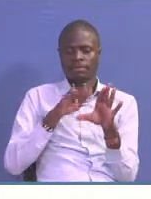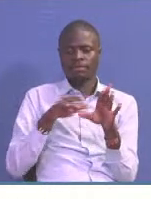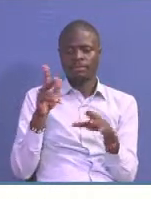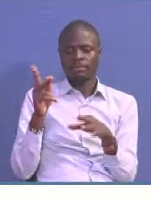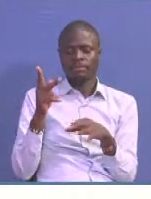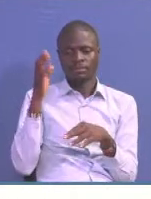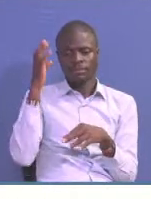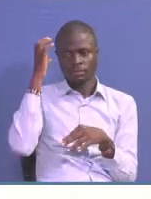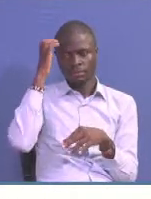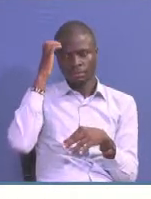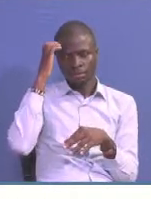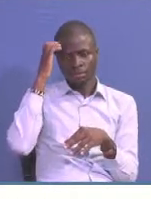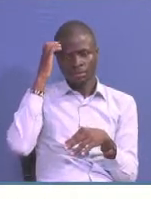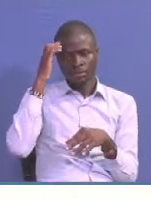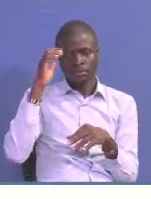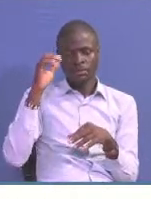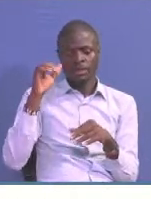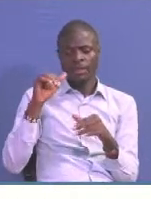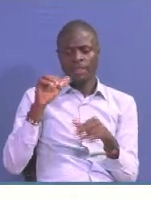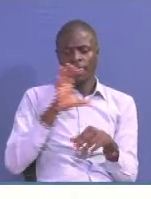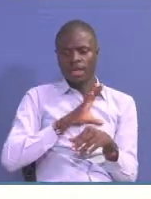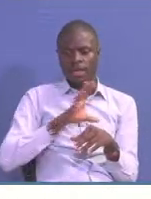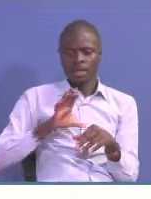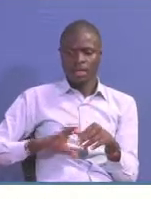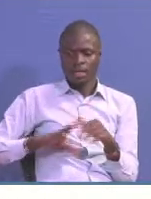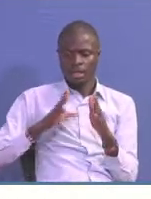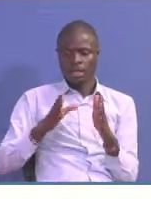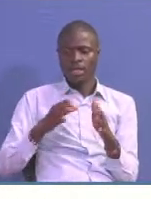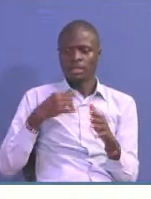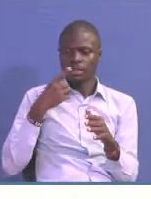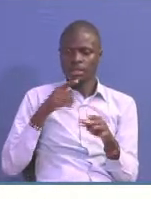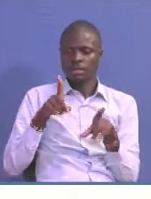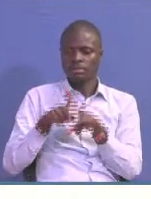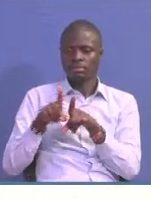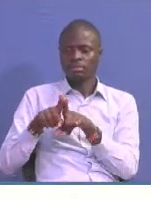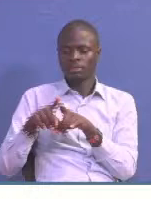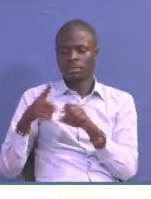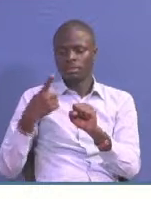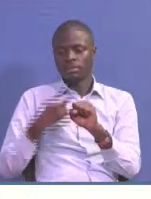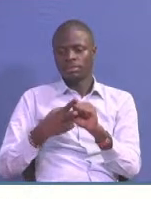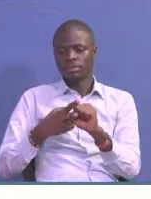Kenyan education. Ambassador Dr. Francis Muthaura, who is also the sixth